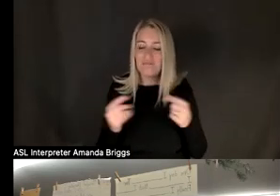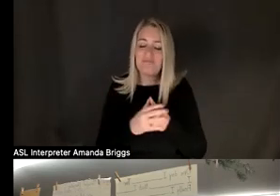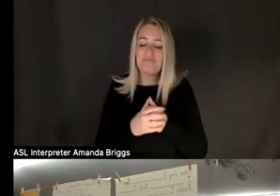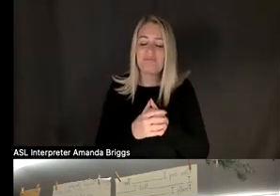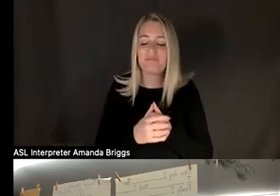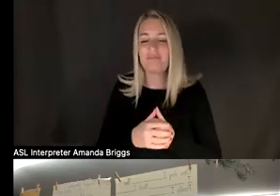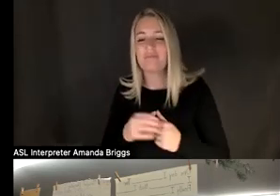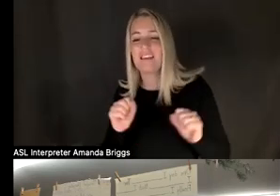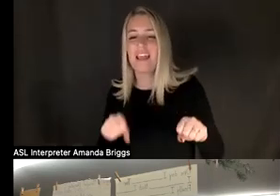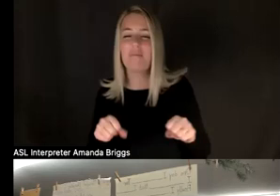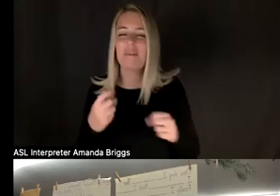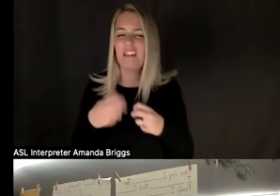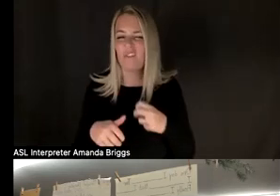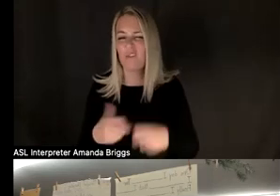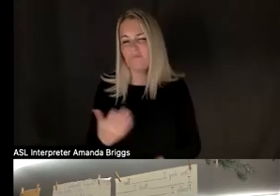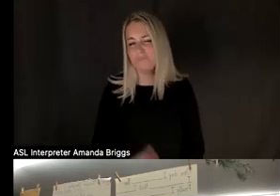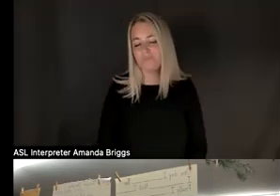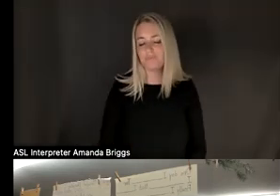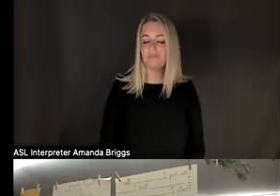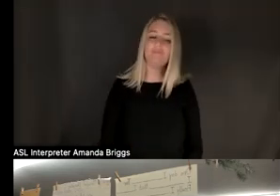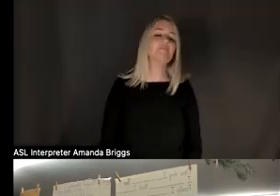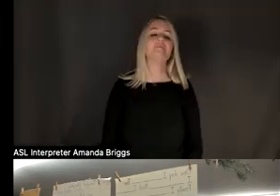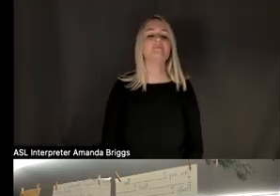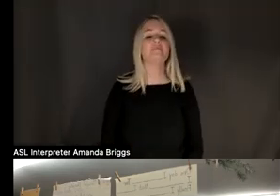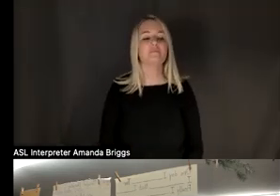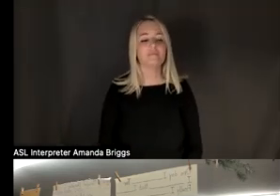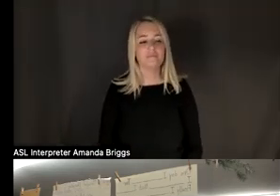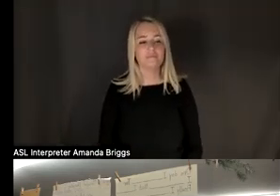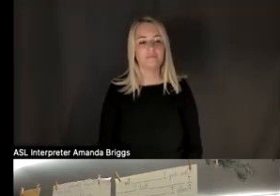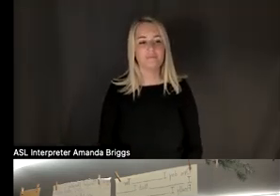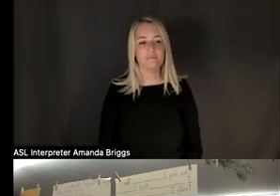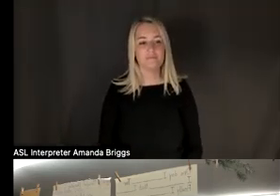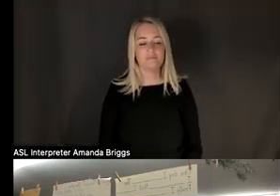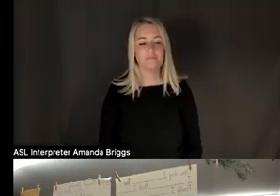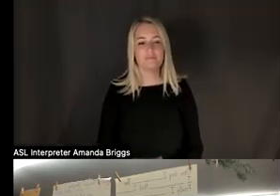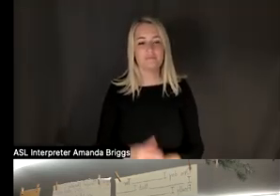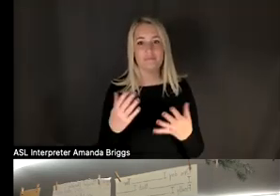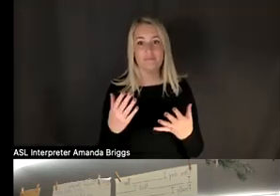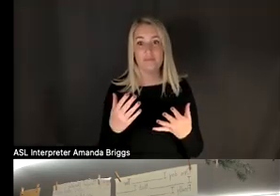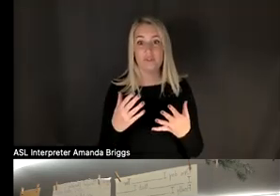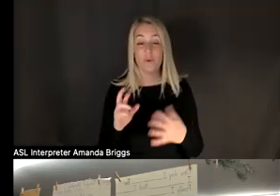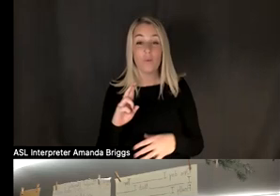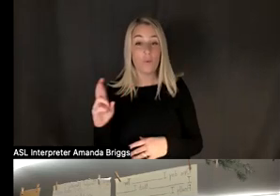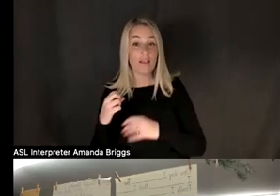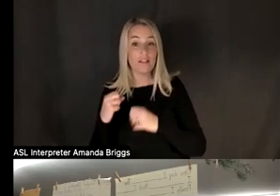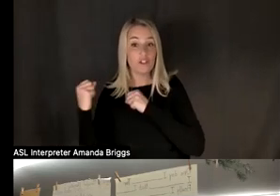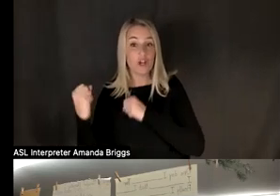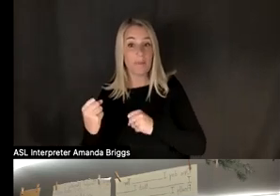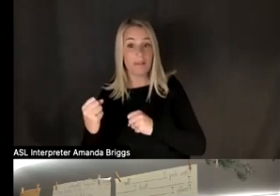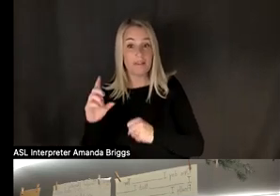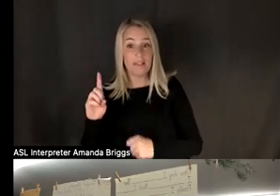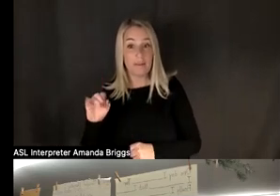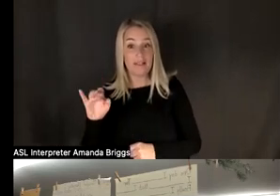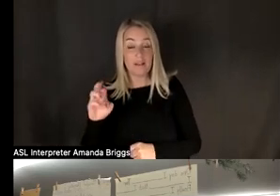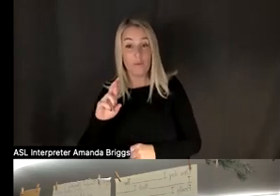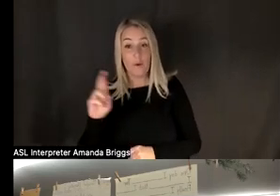can be difficult. So, but that, not to take away from that. So right dominance has a right hand and right eye,